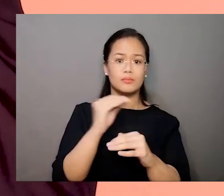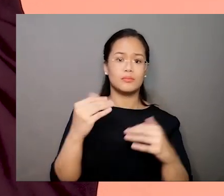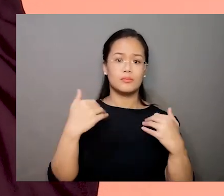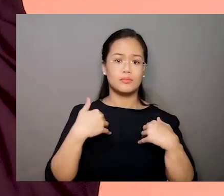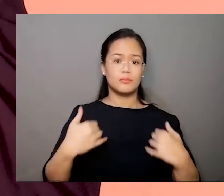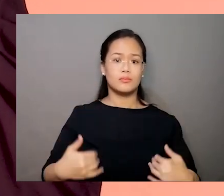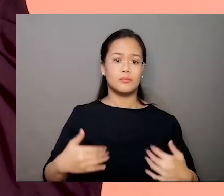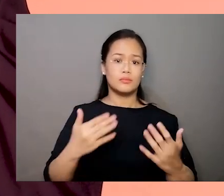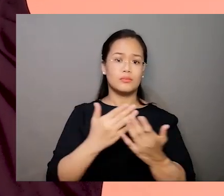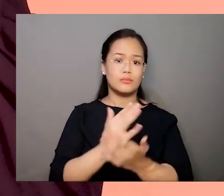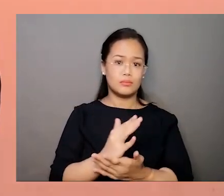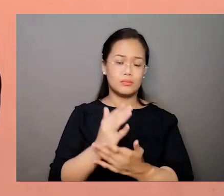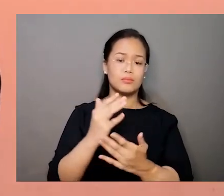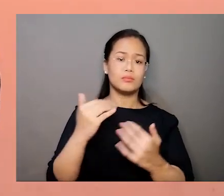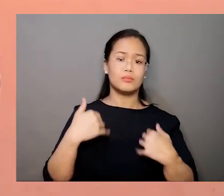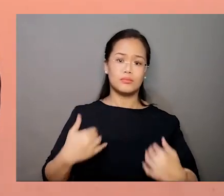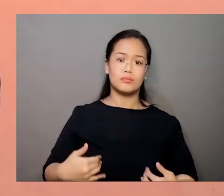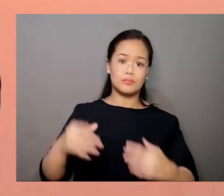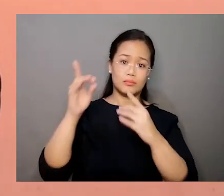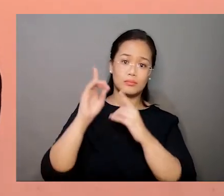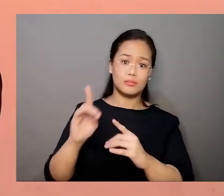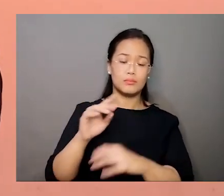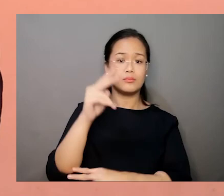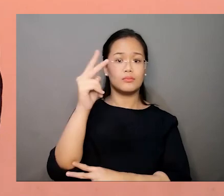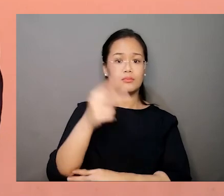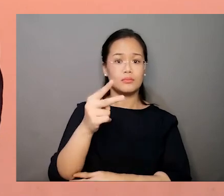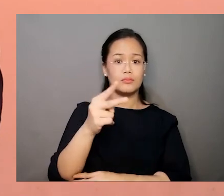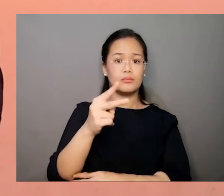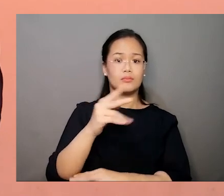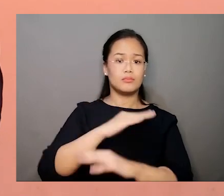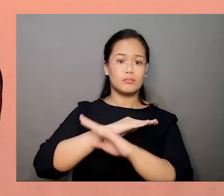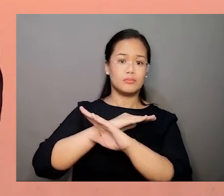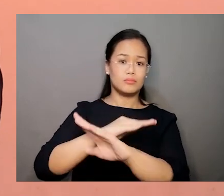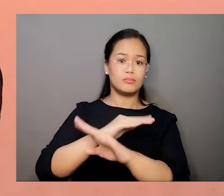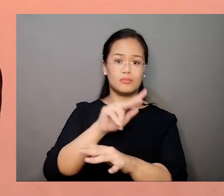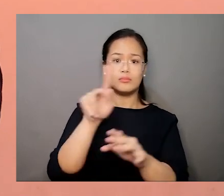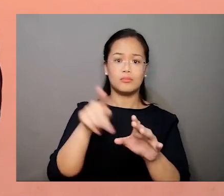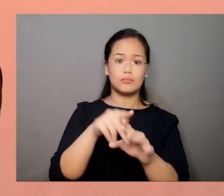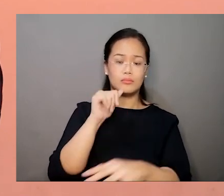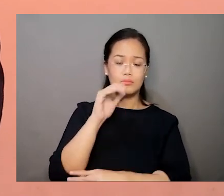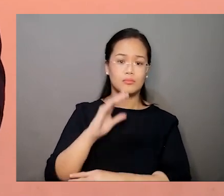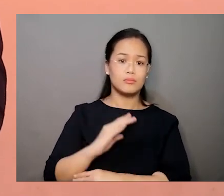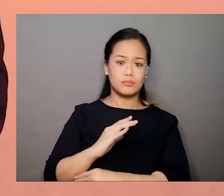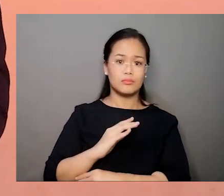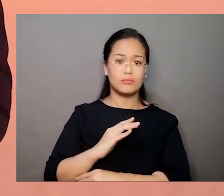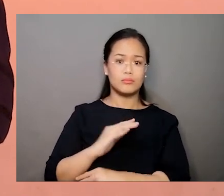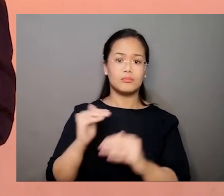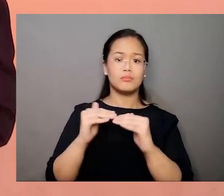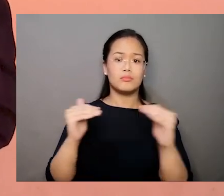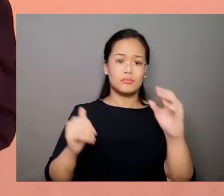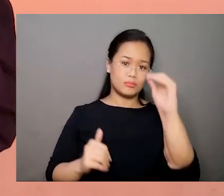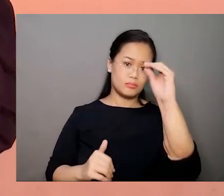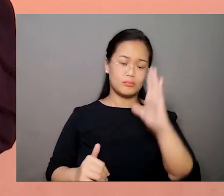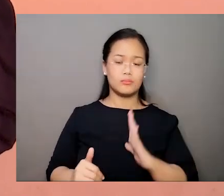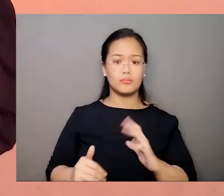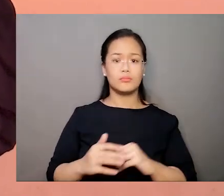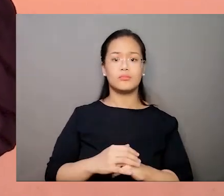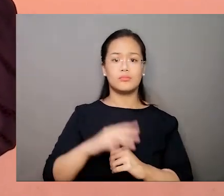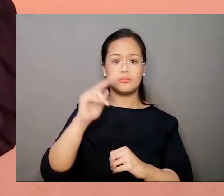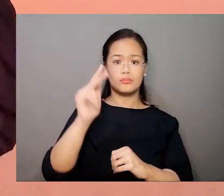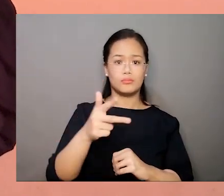respect for human dignity. Second, is an obstacle to the participation of women on equal terms with